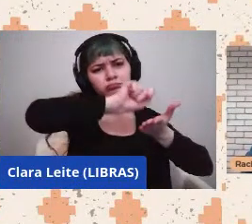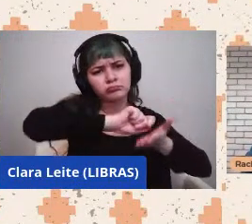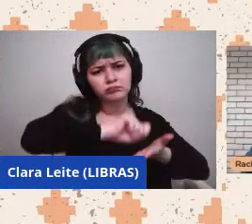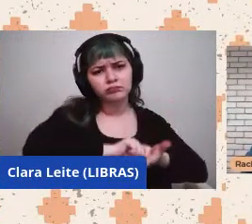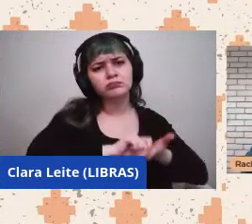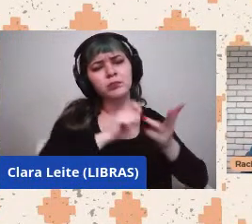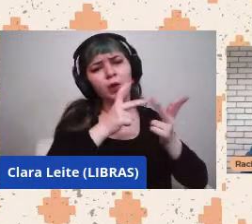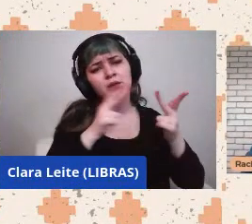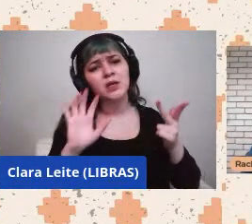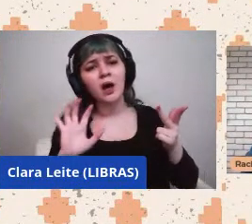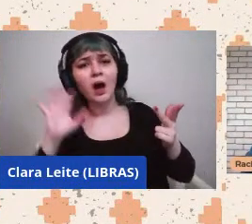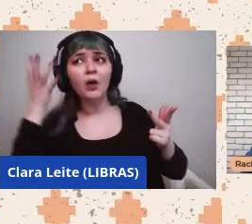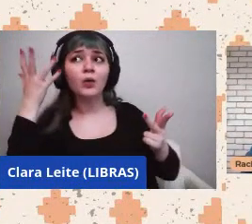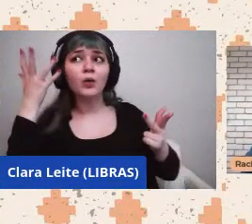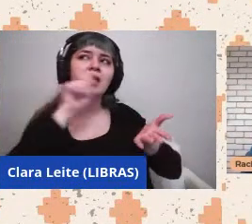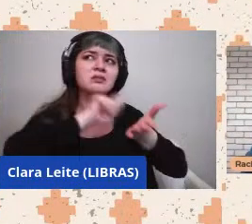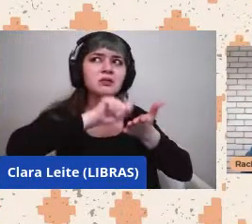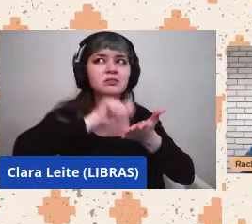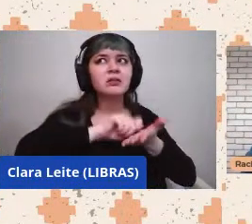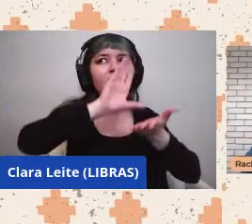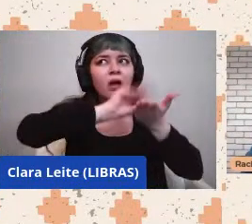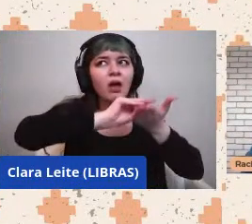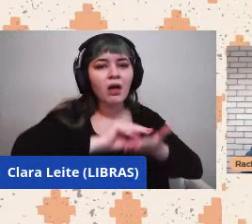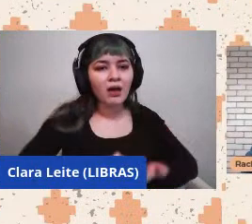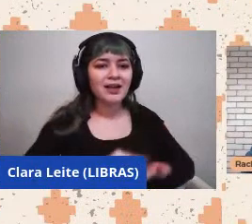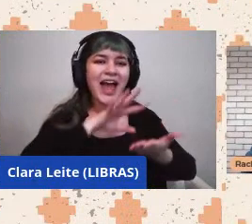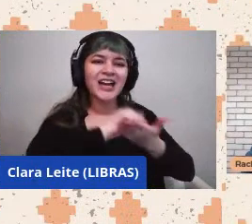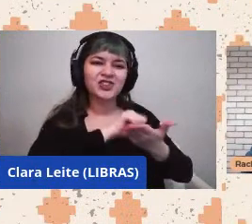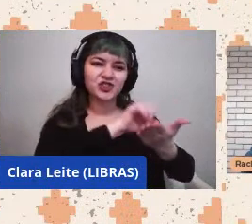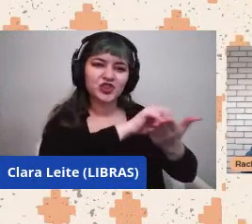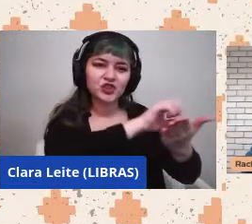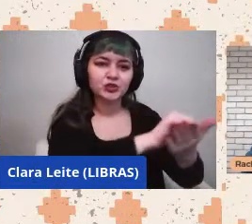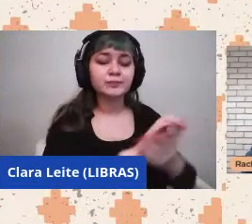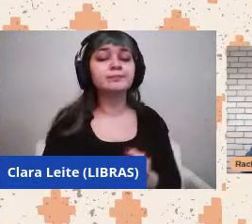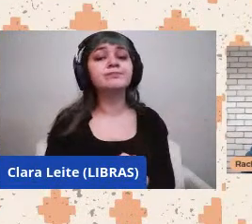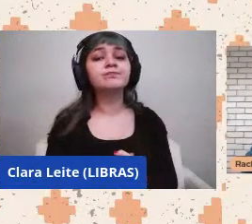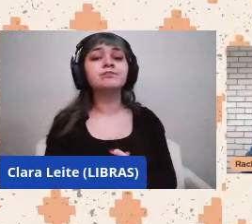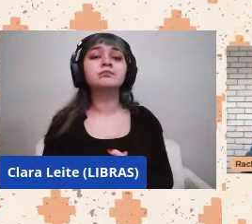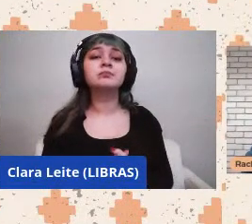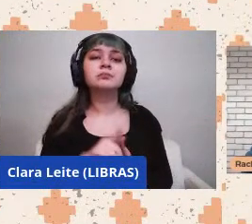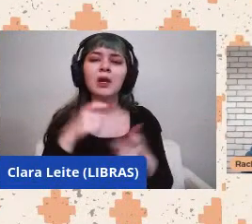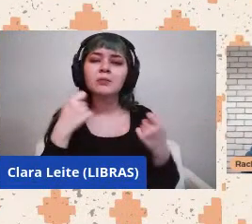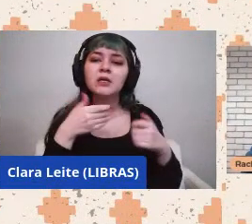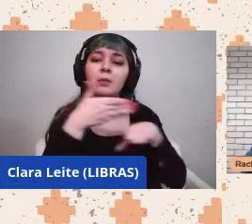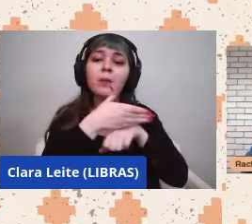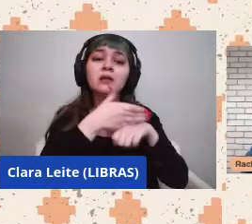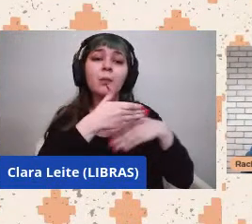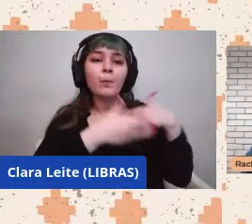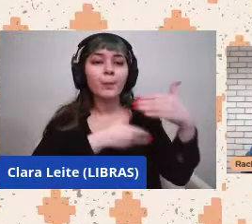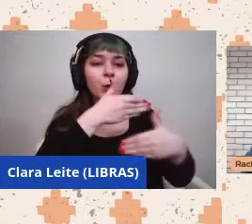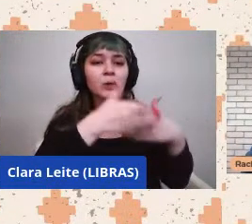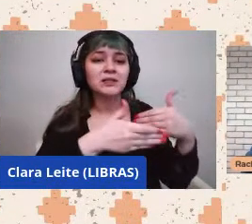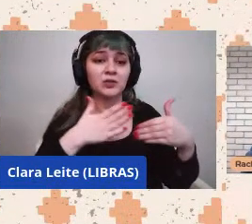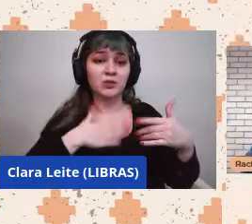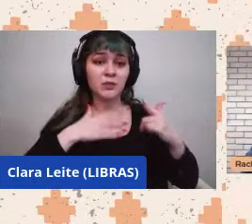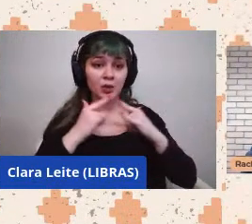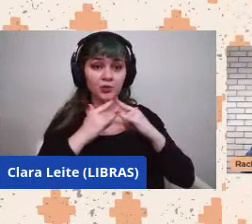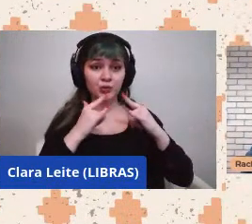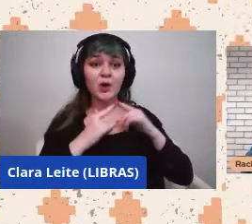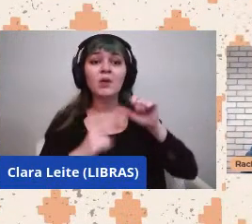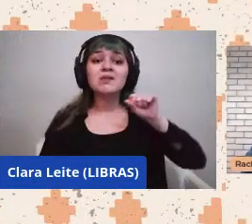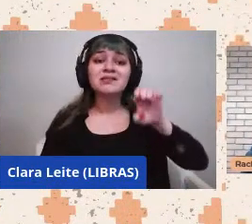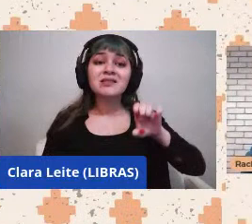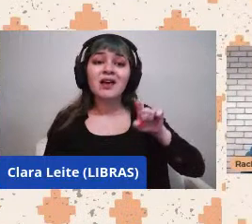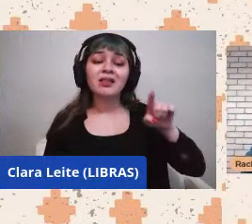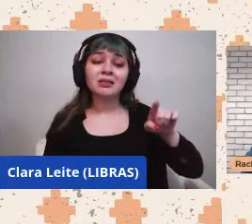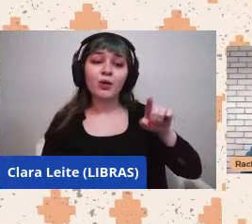as they arise. Just to say that you're required to go through this process at my institution only if the research